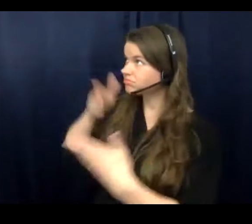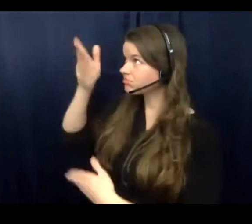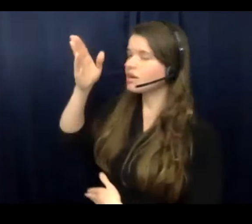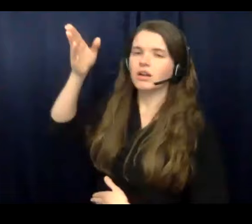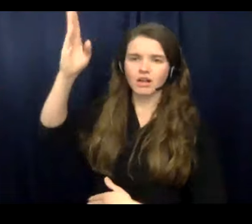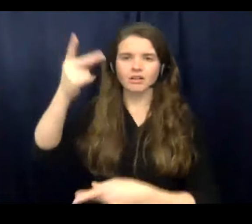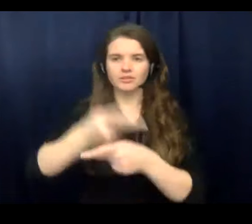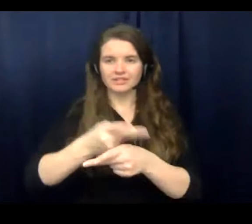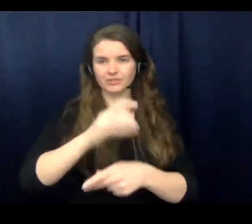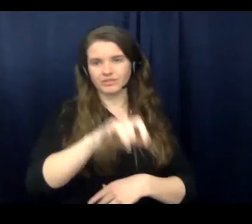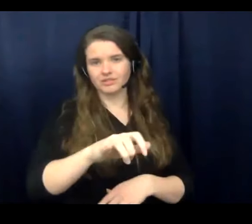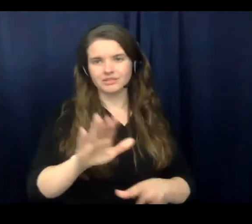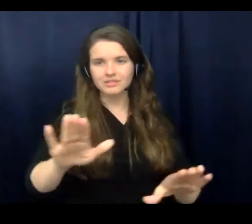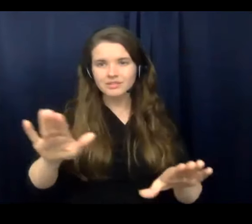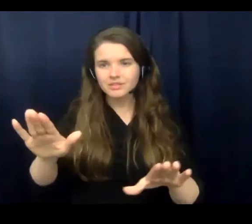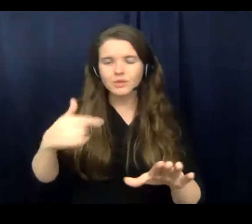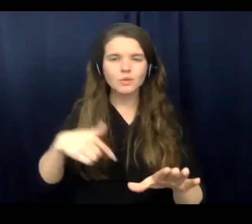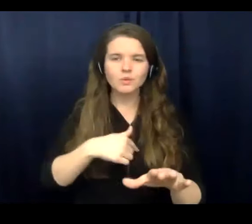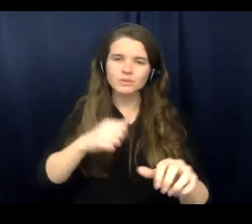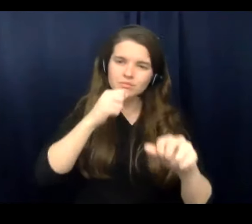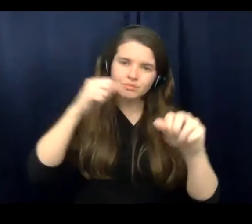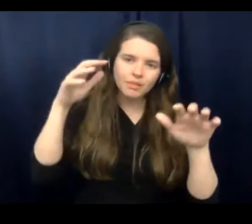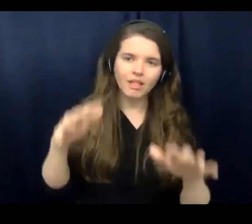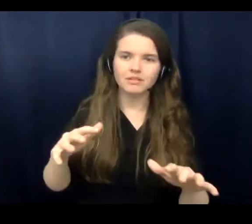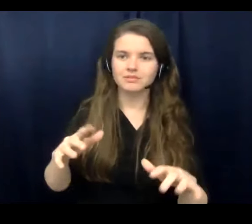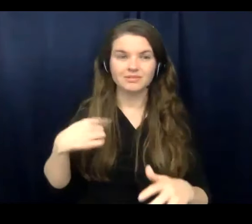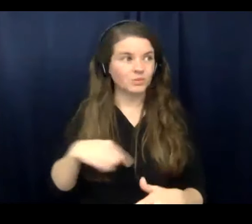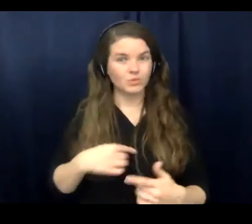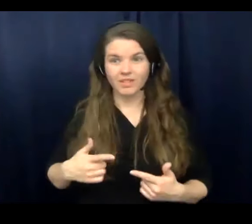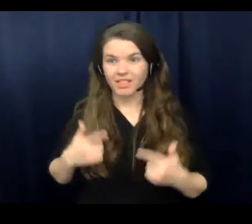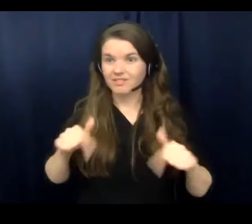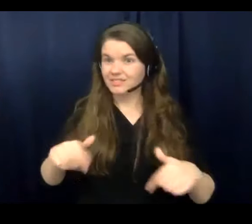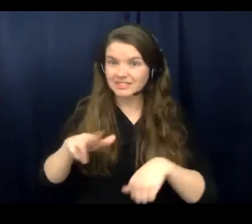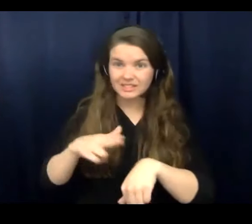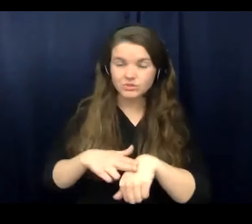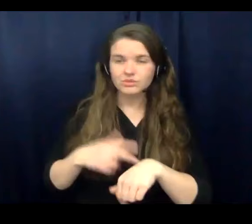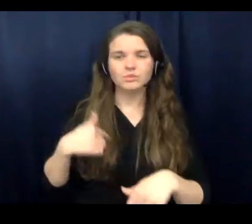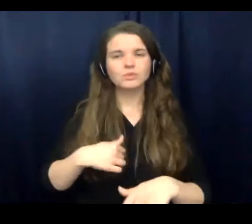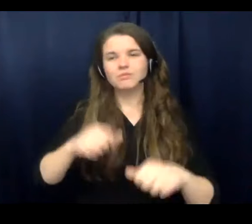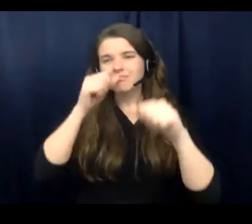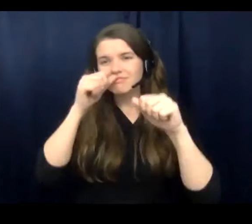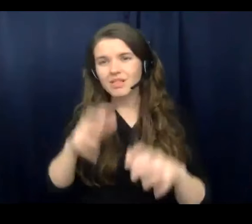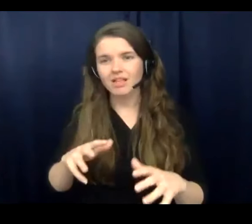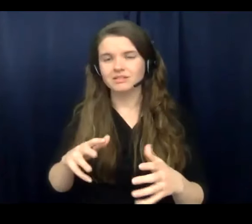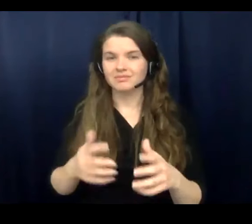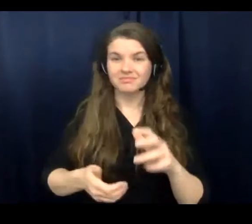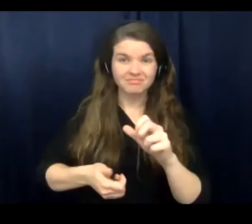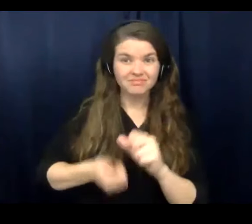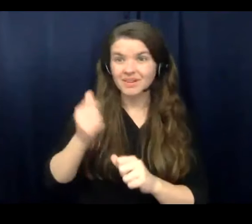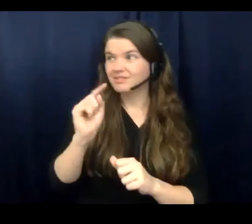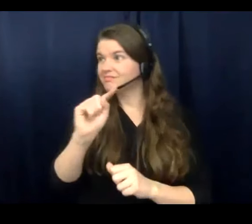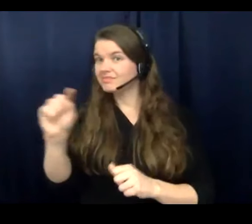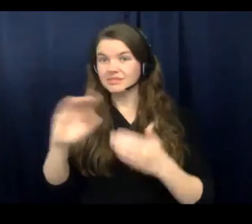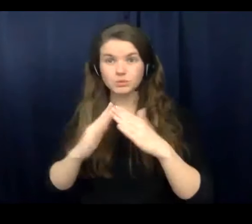folks, we are so blessed because we live not only in this nation, we're blessed because the majority, vast majority of the communities here in the